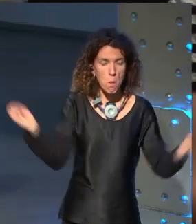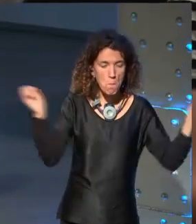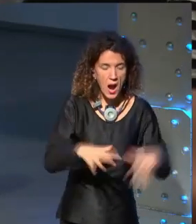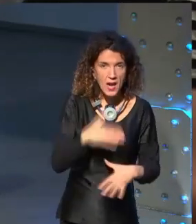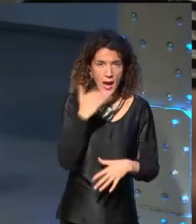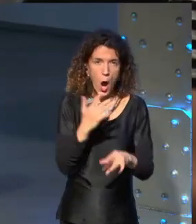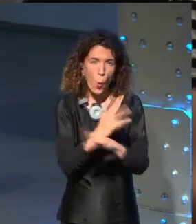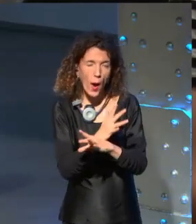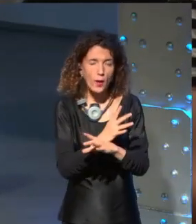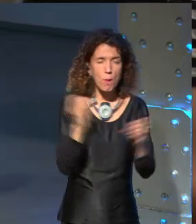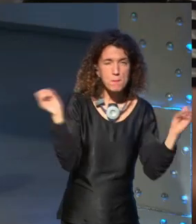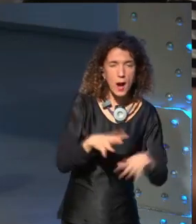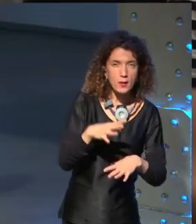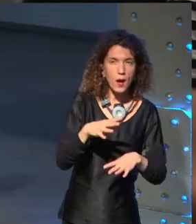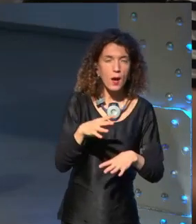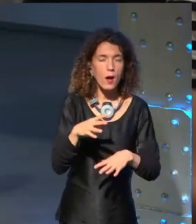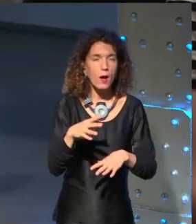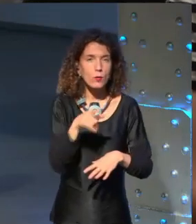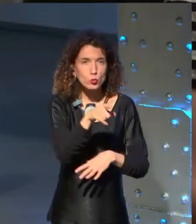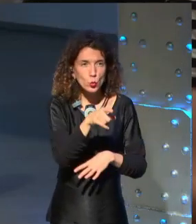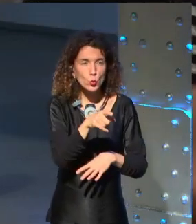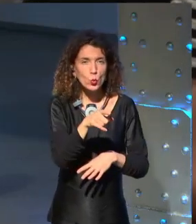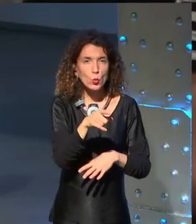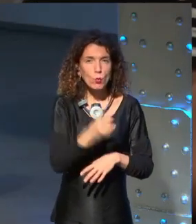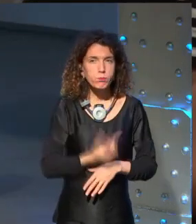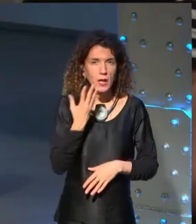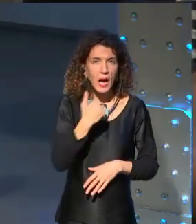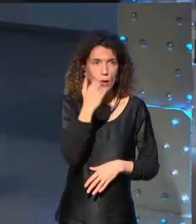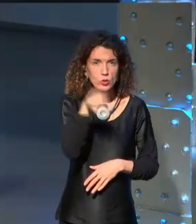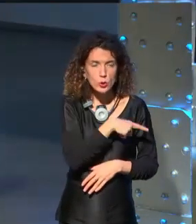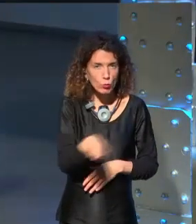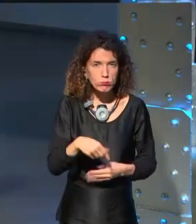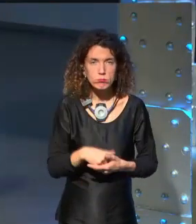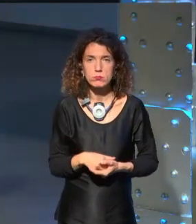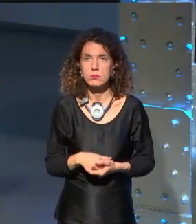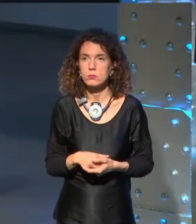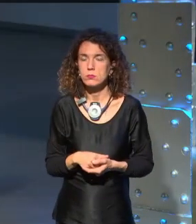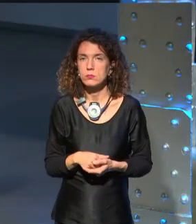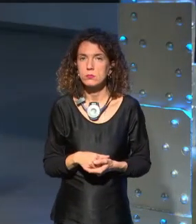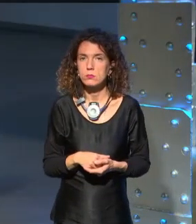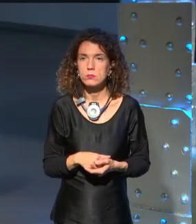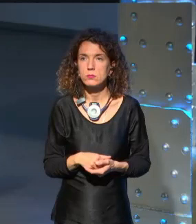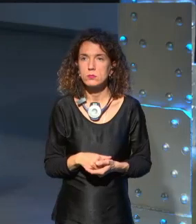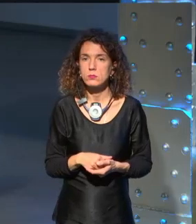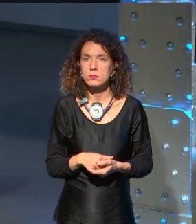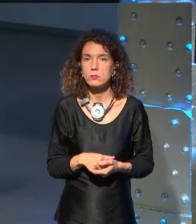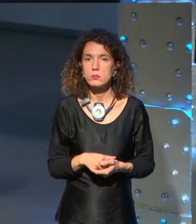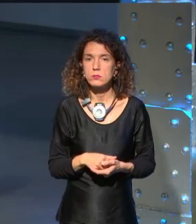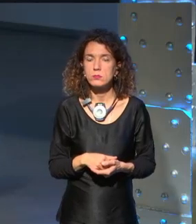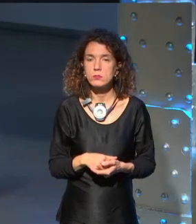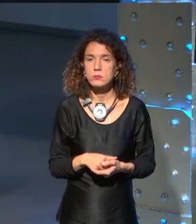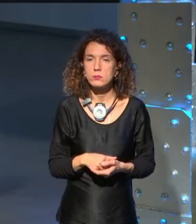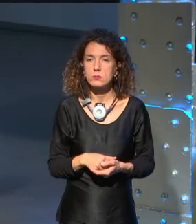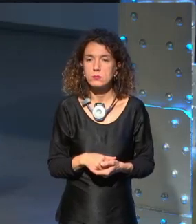a writer always used to magic tricks and prestidigitation and all sorts of conjuring tricks? Is that true of